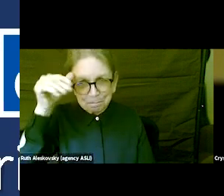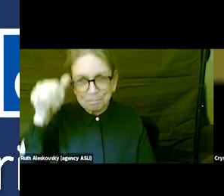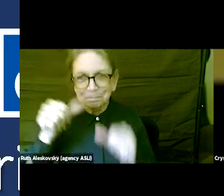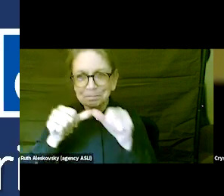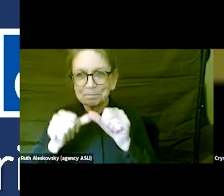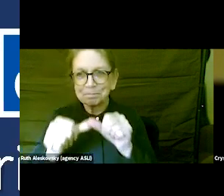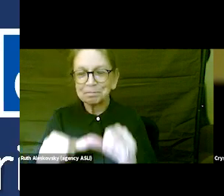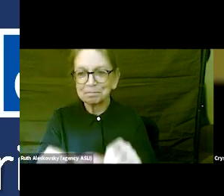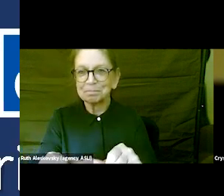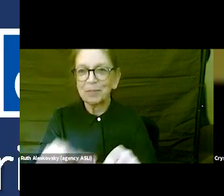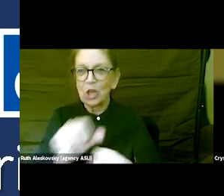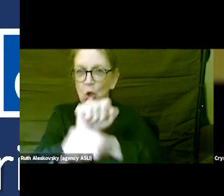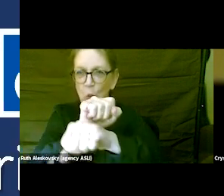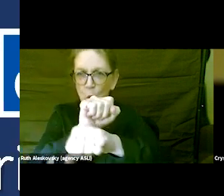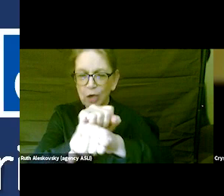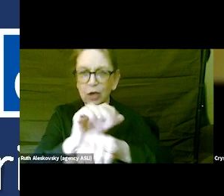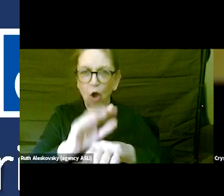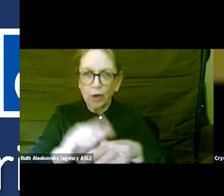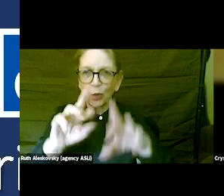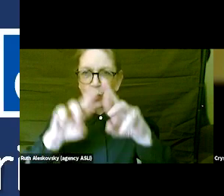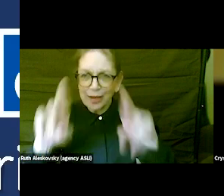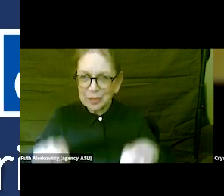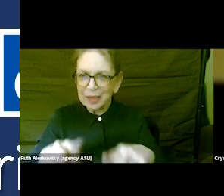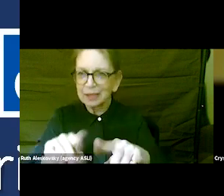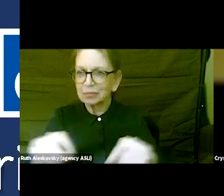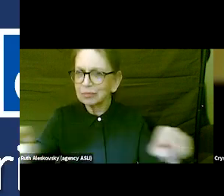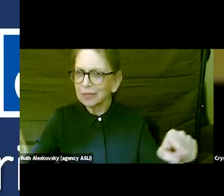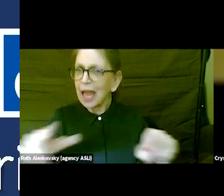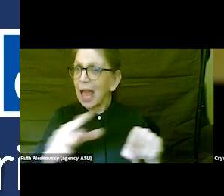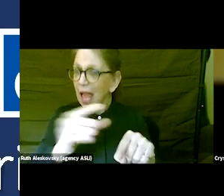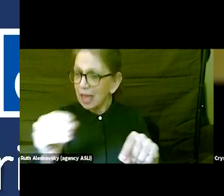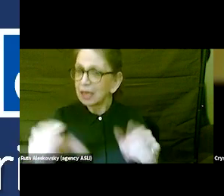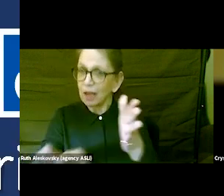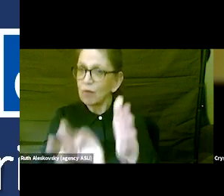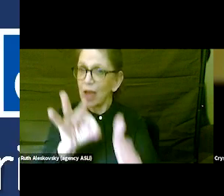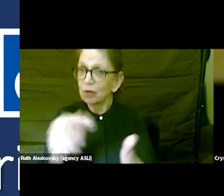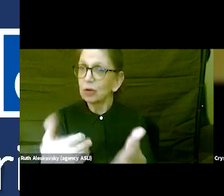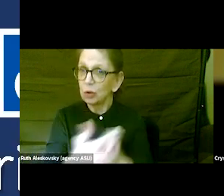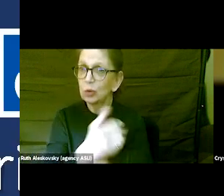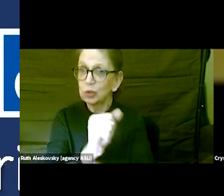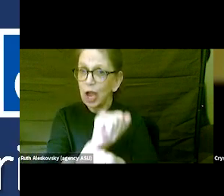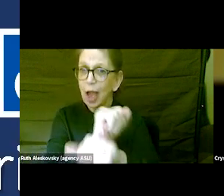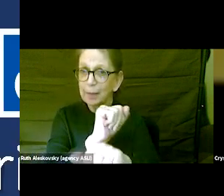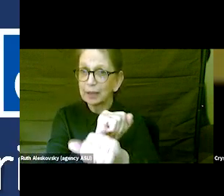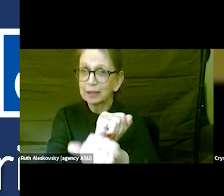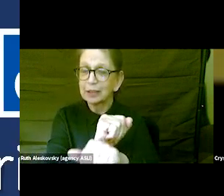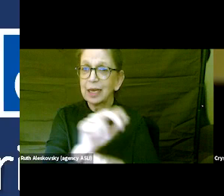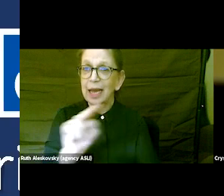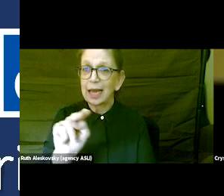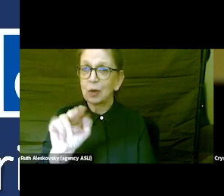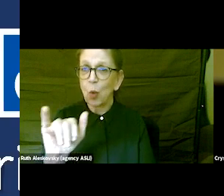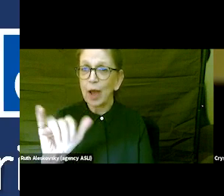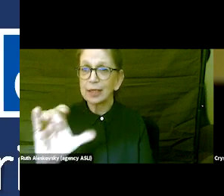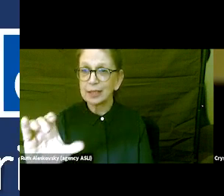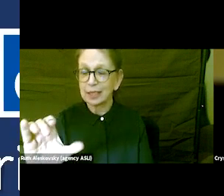working on my materials, I was able to land employment at the New York City Department